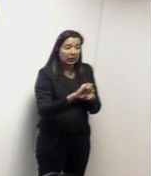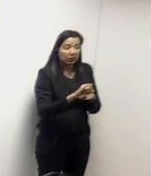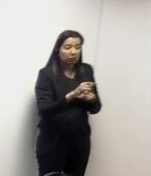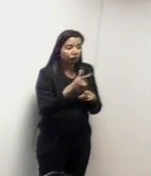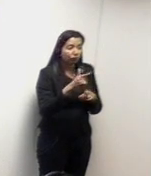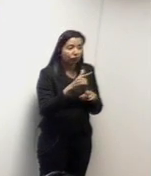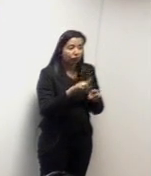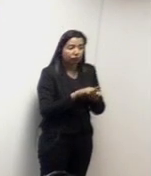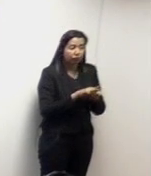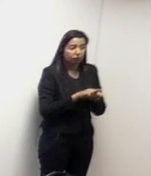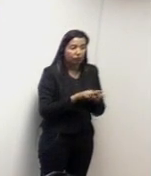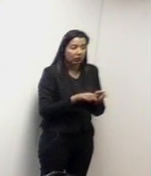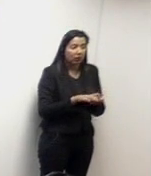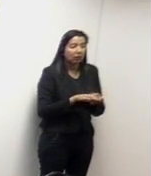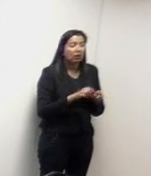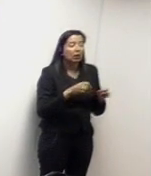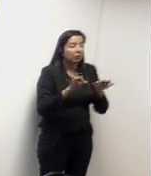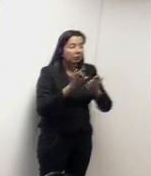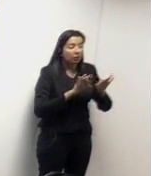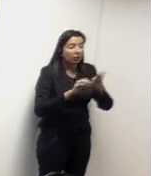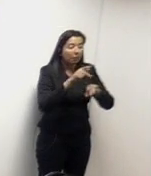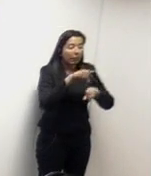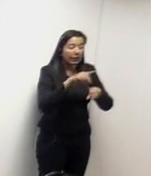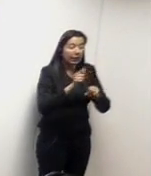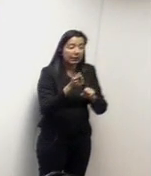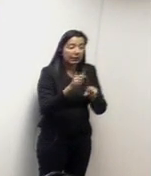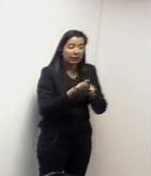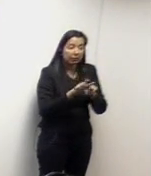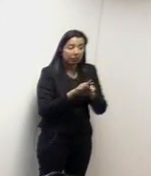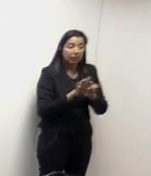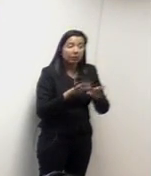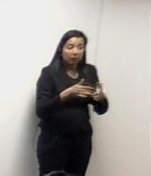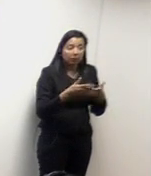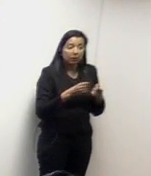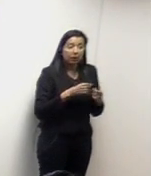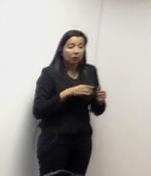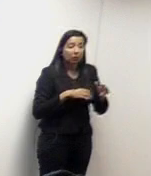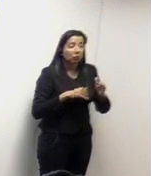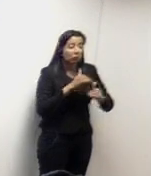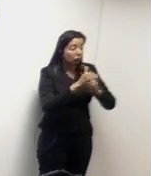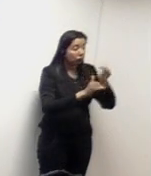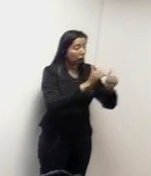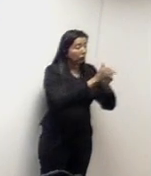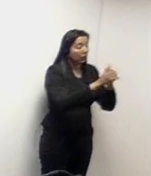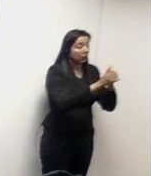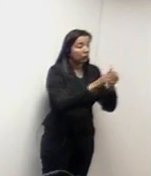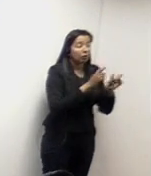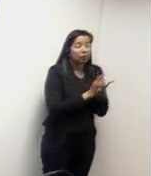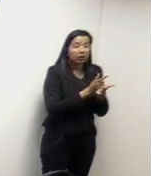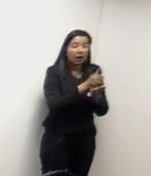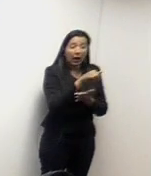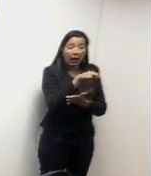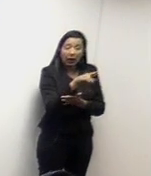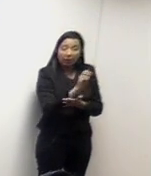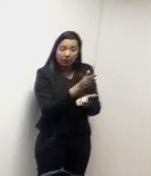will also build up their armaments some more and we get an arms race. You can decide which countries fit in there.